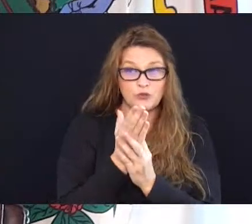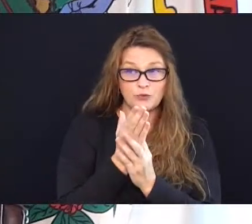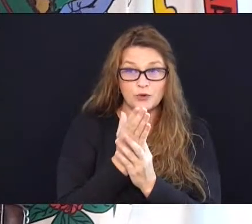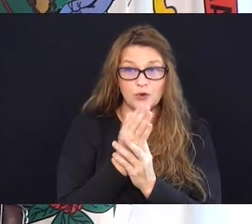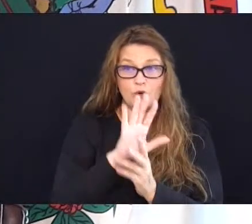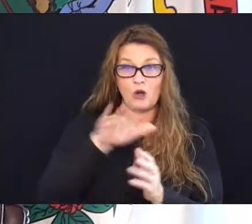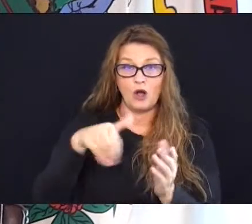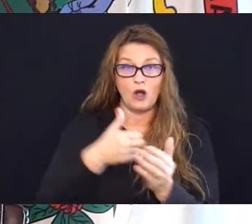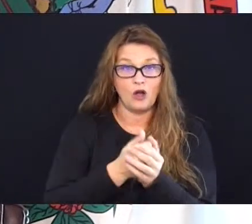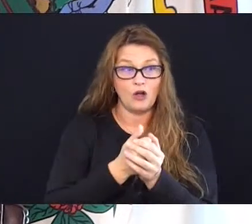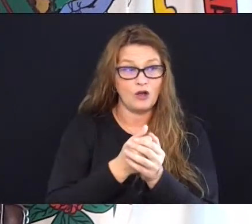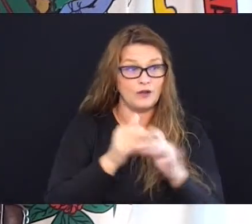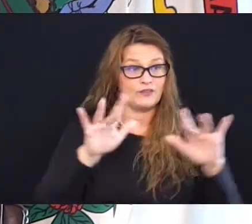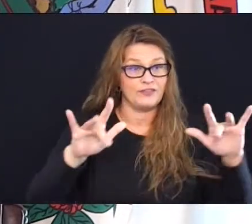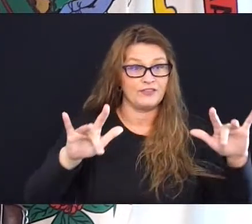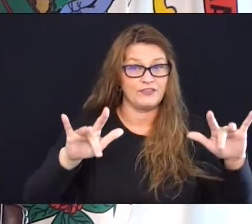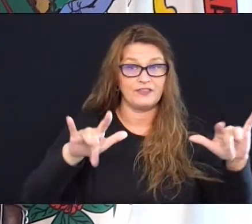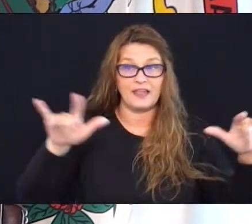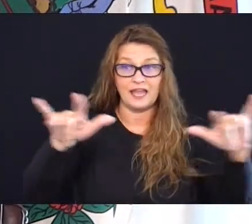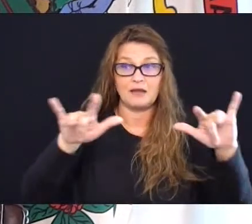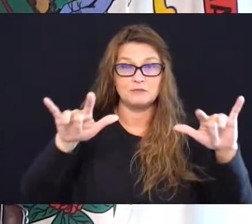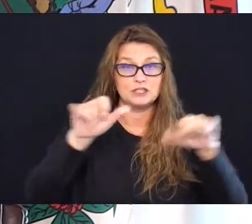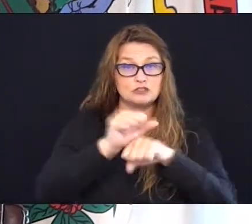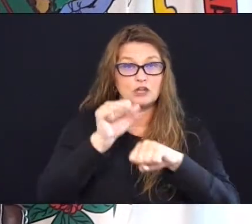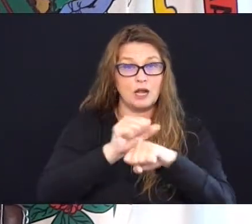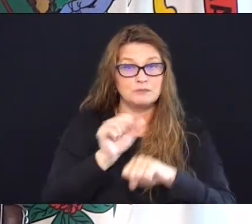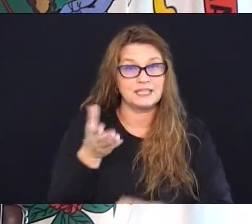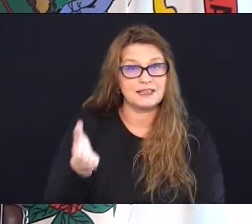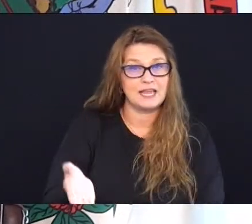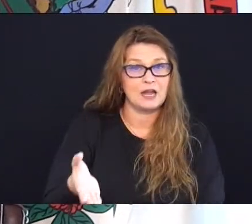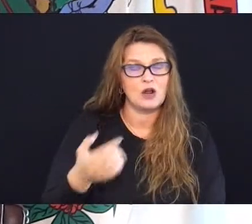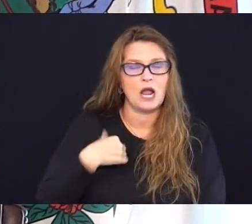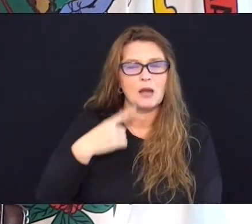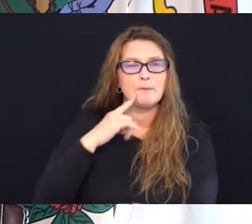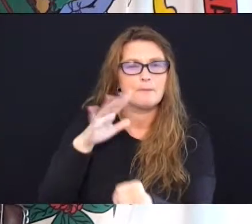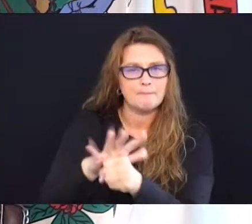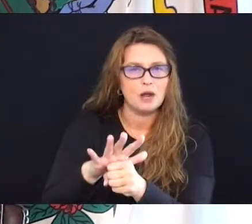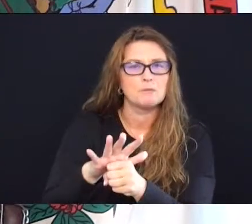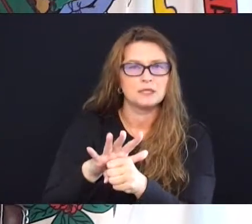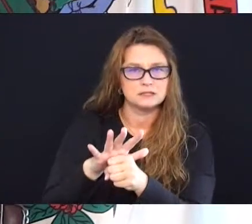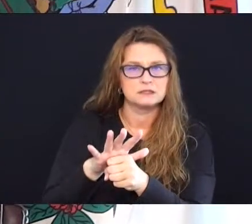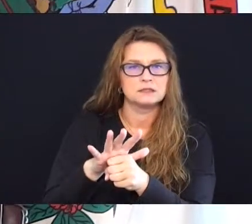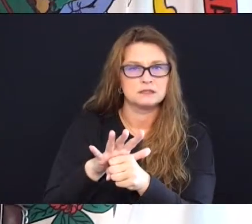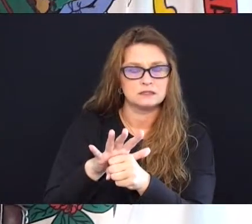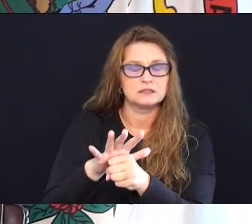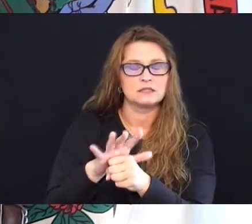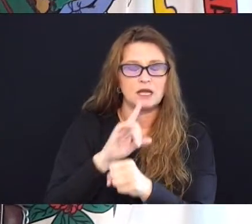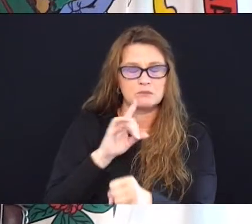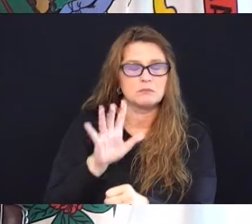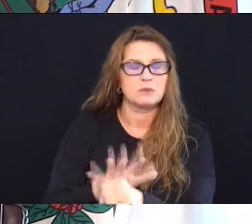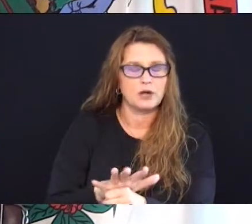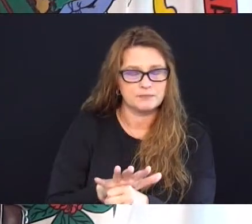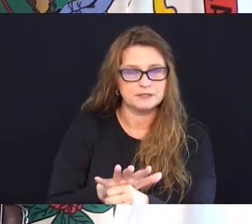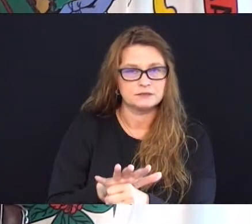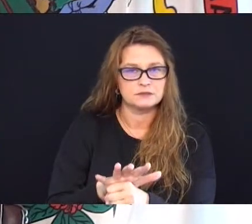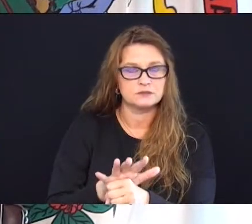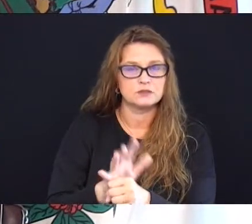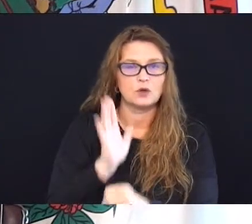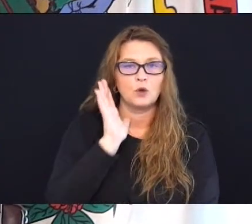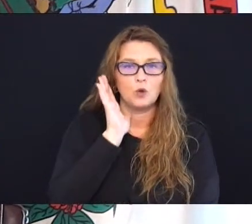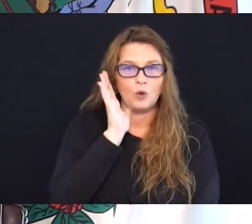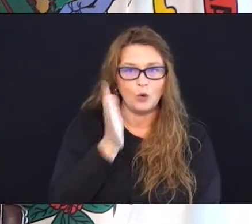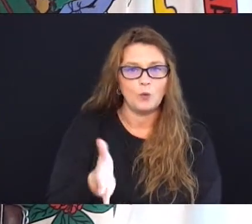that are there, I promise you, I absolutely guarantee and promise you that we